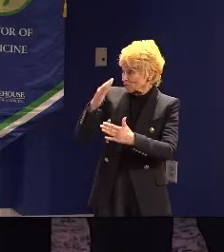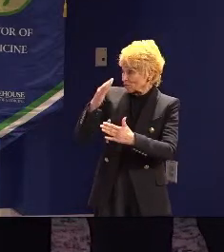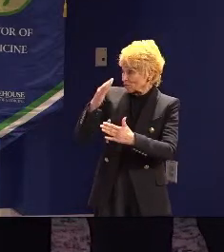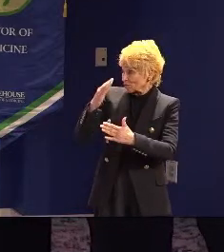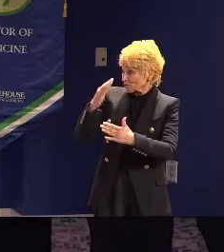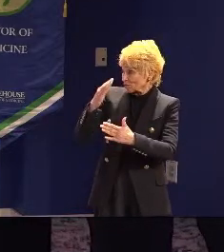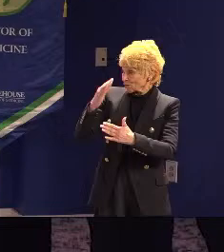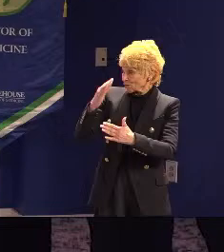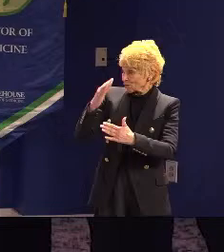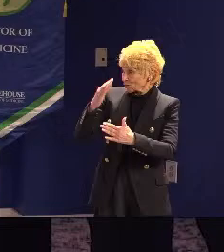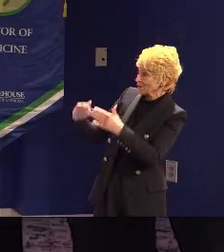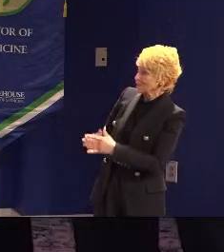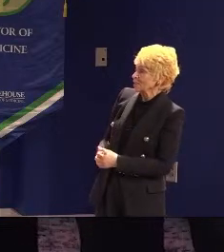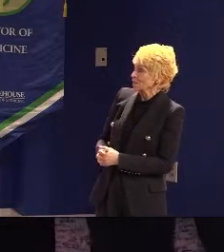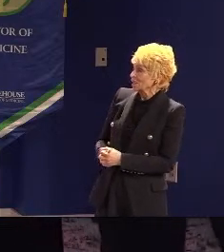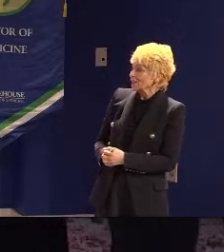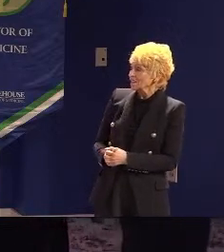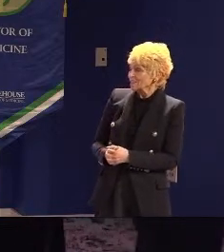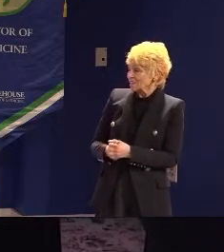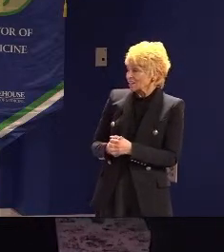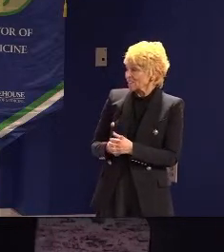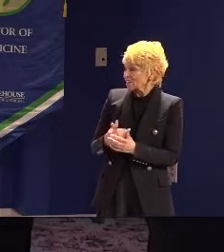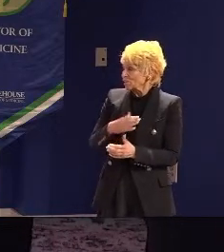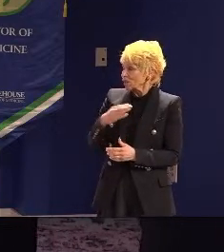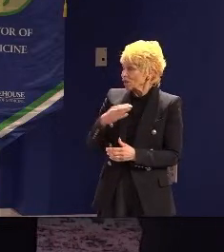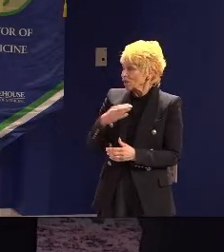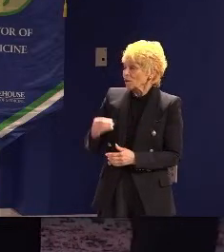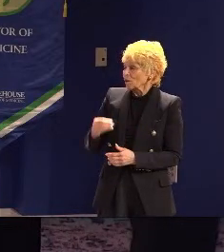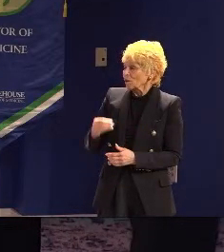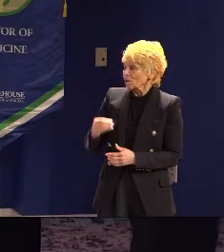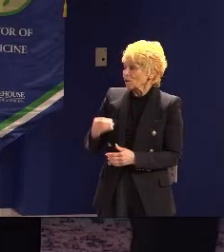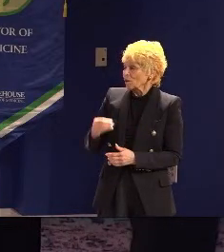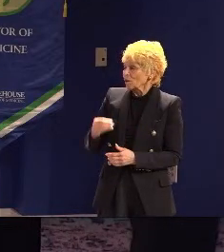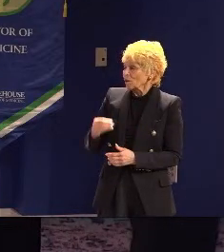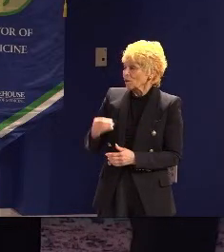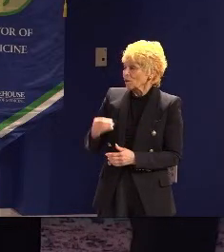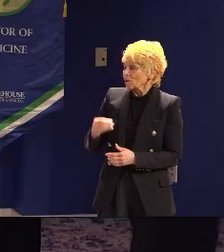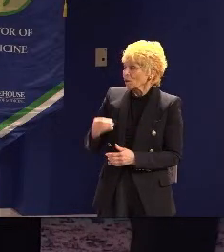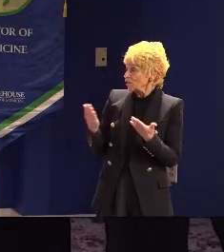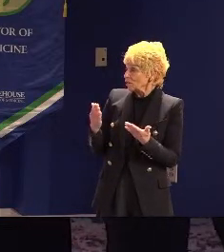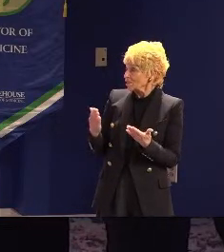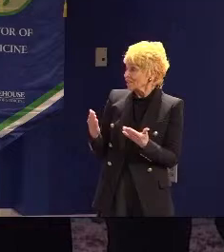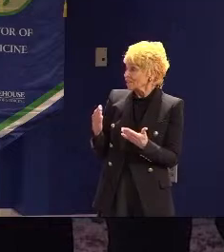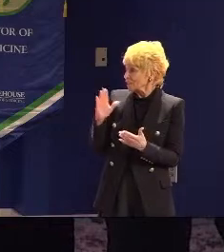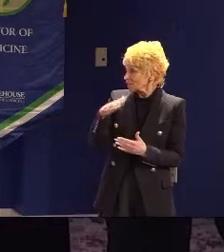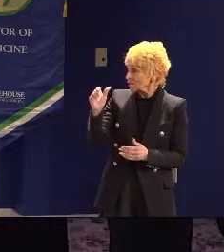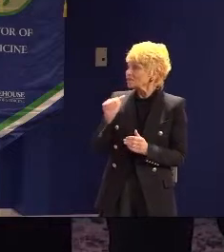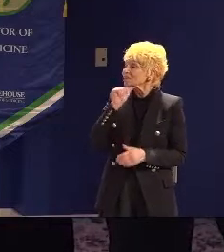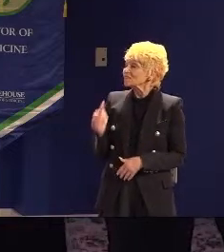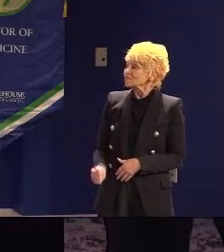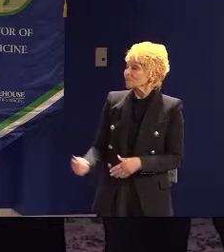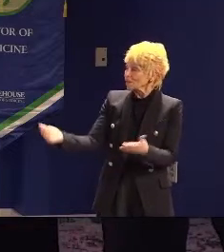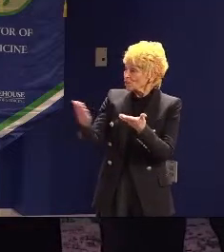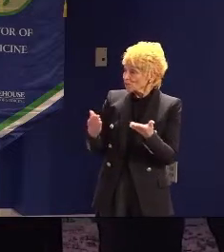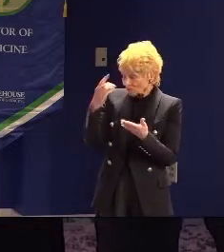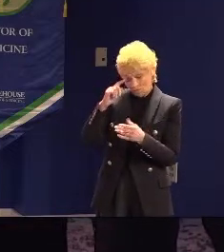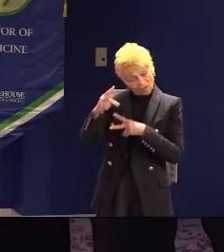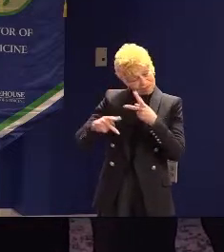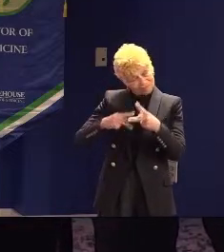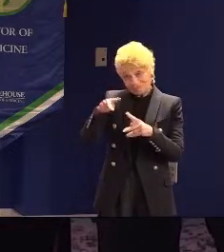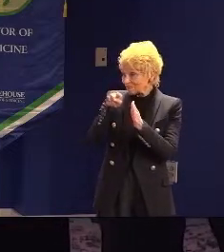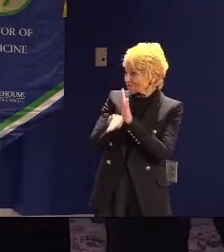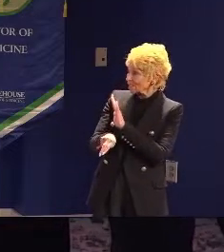babies. Thank you, Dad. You're not here. I'm sad you're not here. Thank you for your kindness.